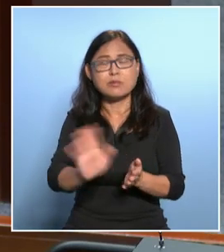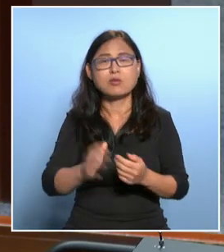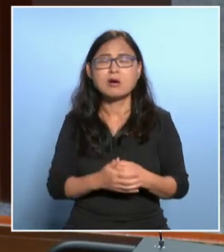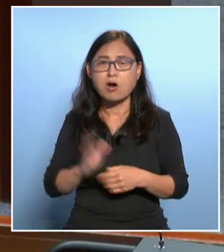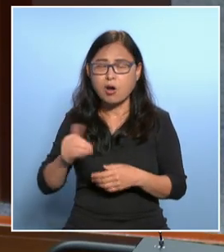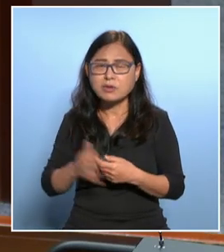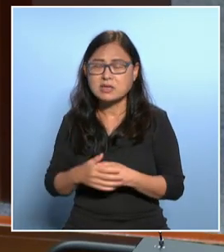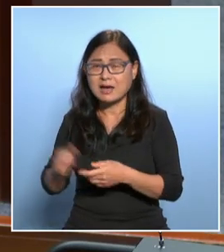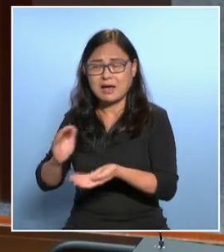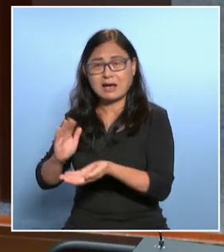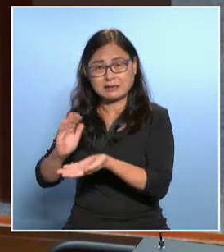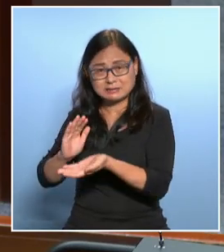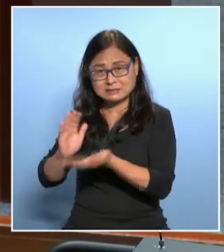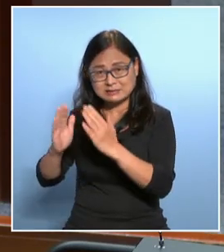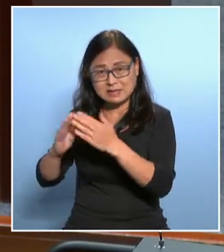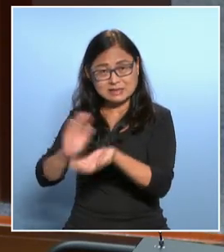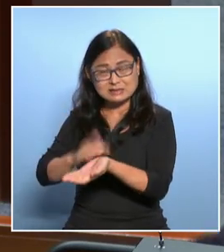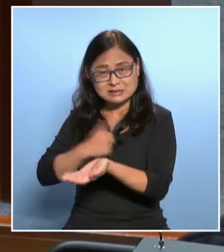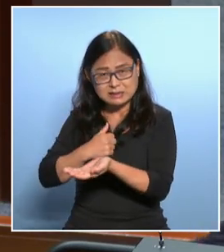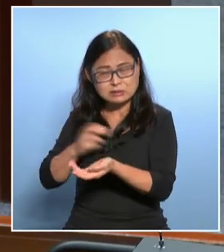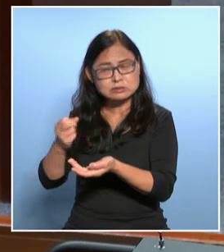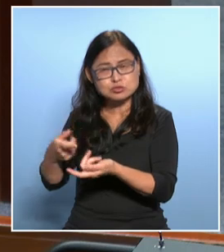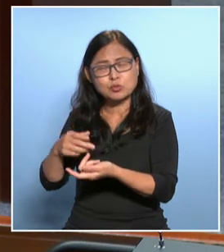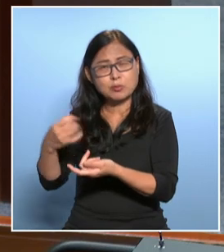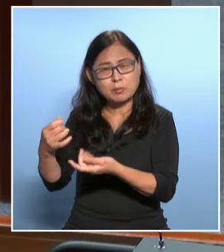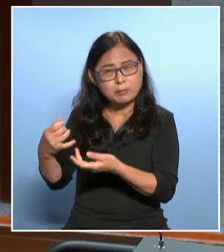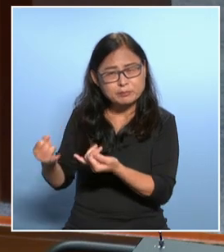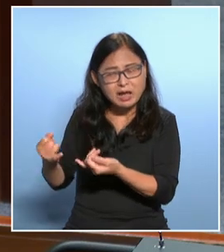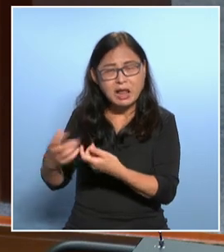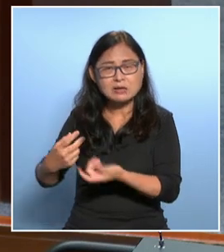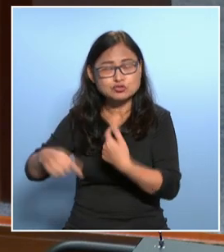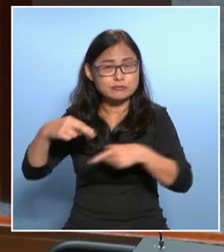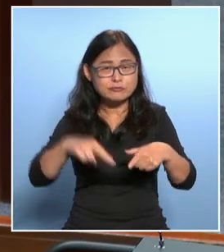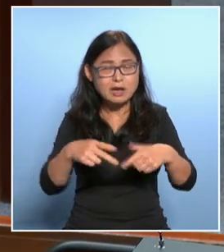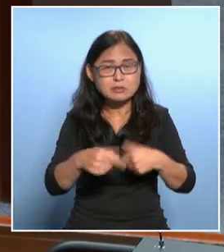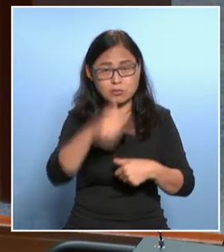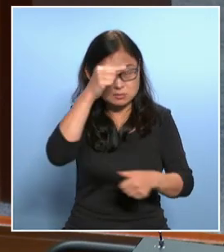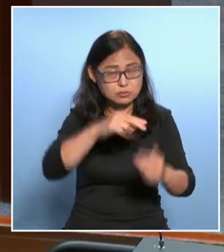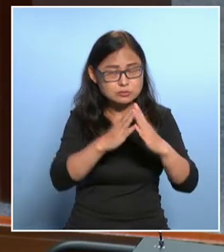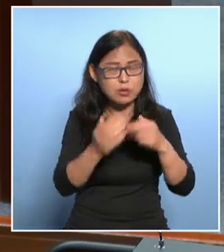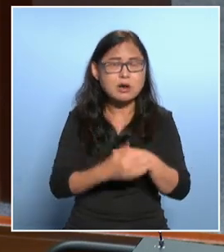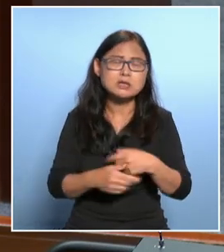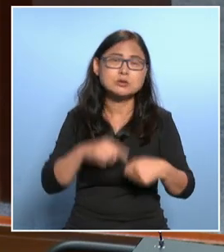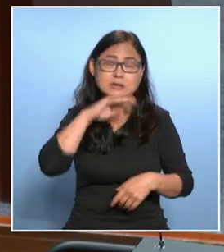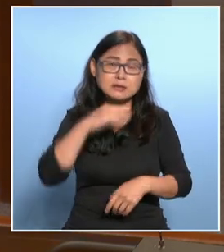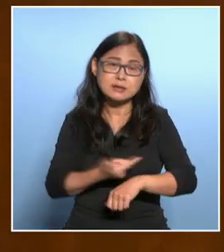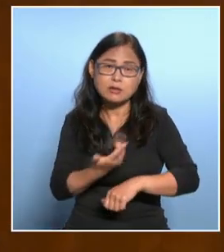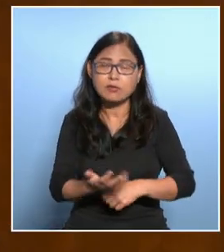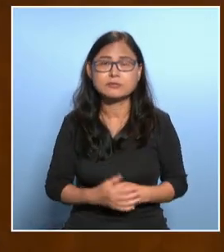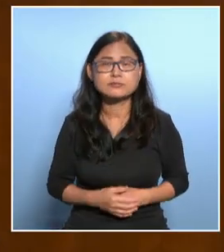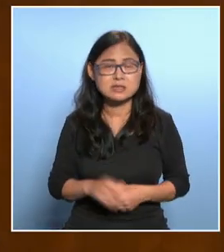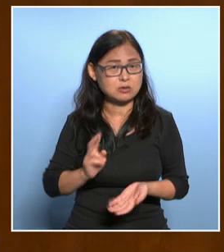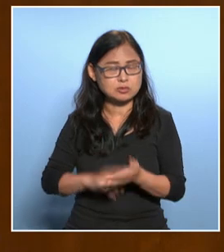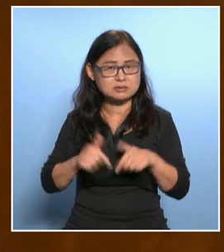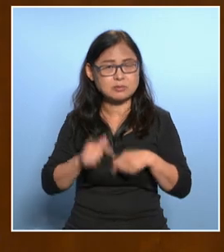up, but go ahead. Is it possible for you not to close the file on the patients, because this worries them a lot?